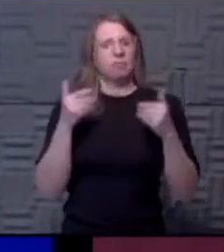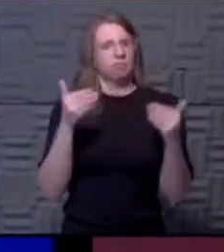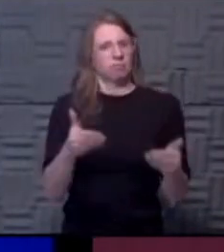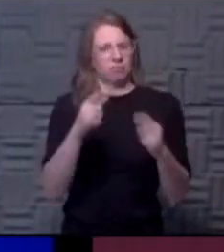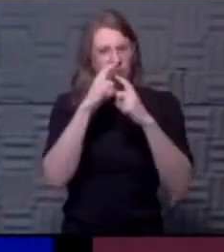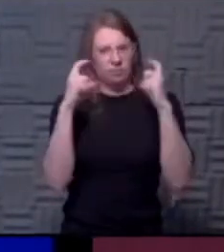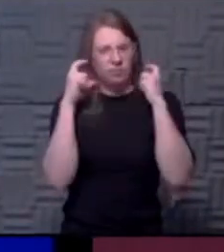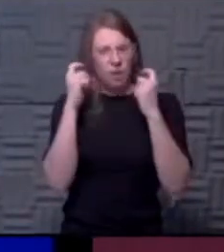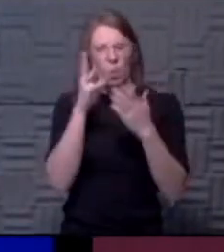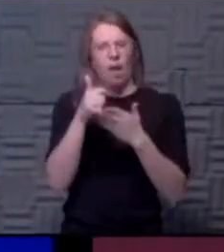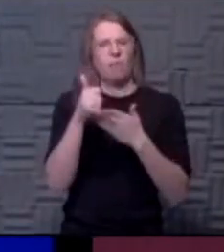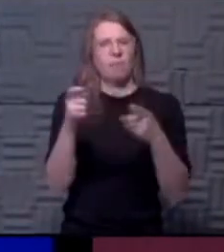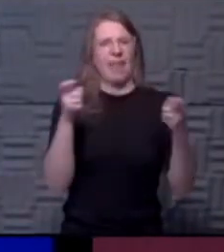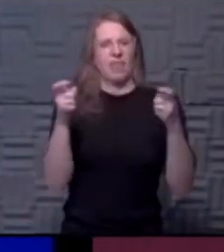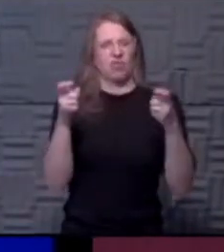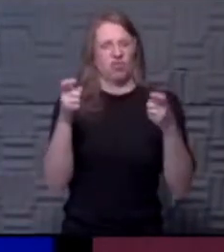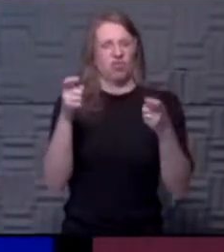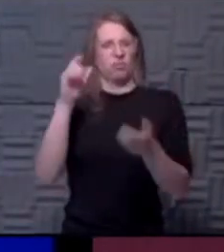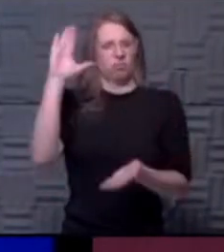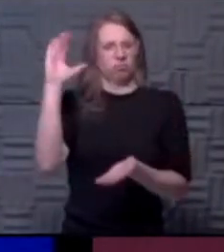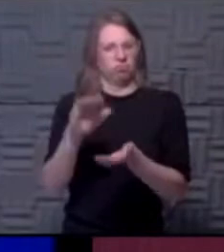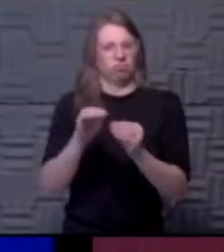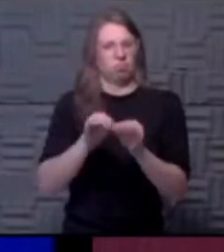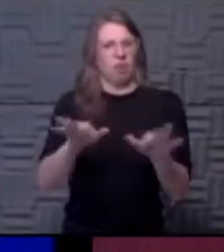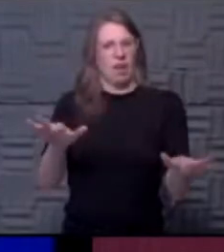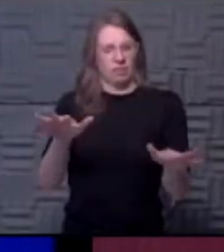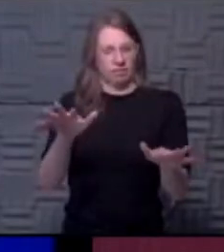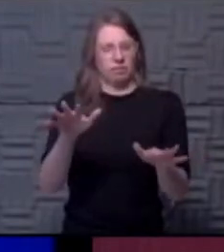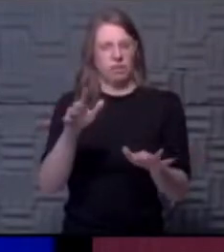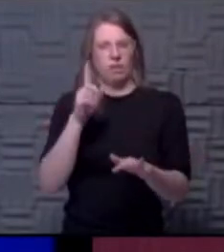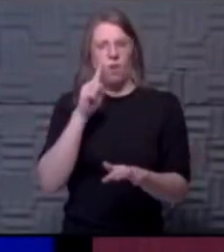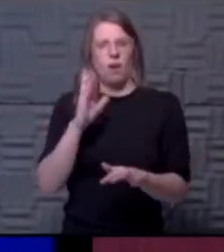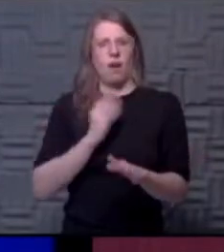this throughout our community for over a year now. We'll be back with you tomorrow. Stay safe out there.